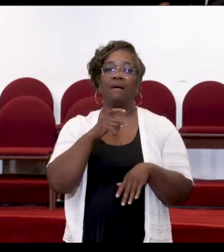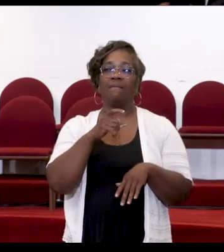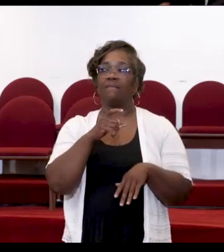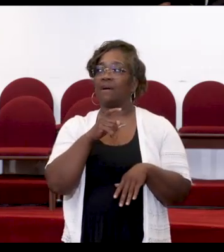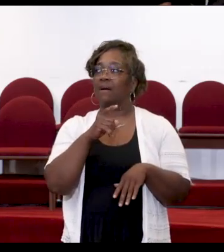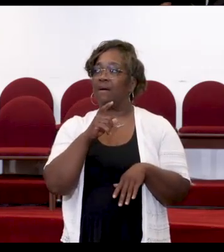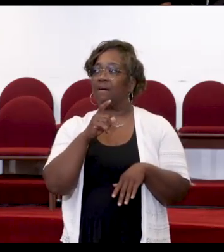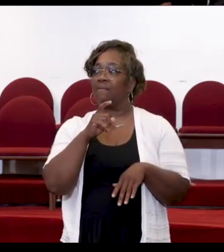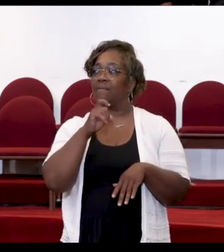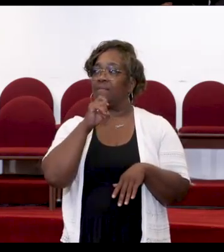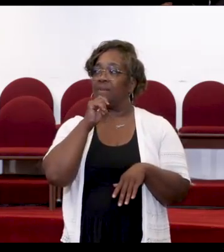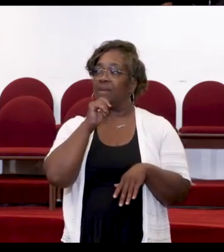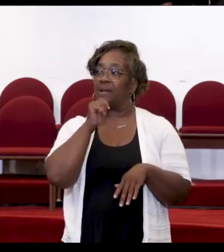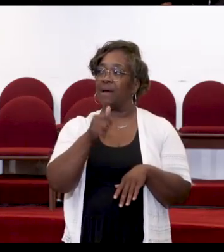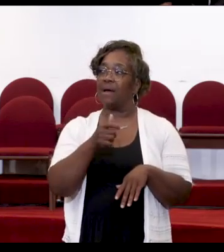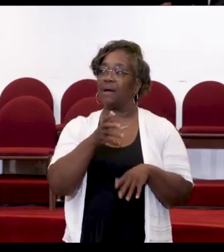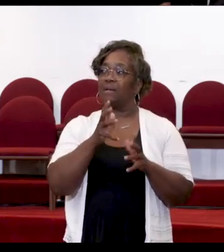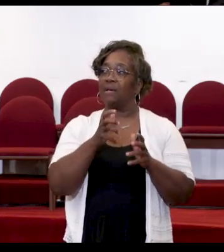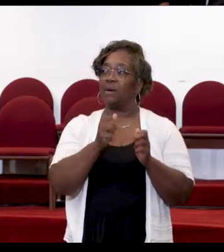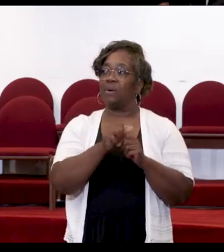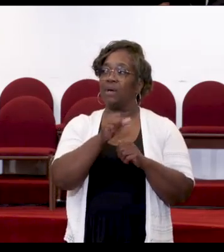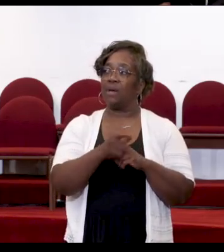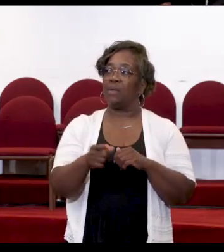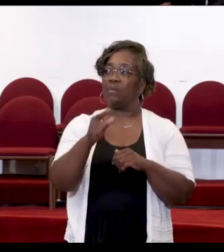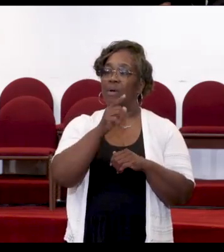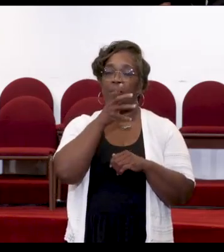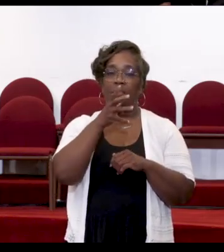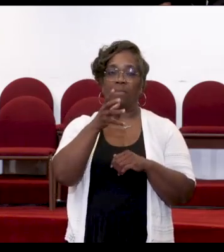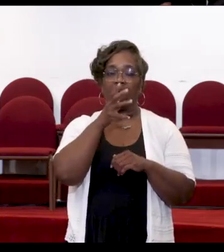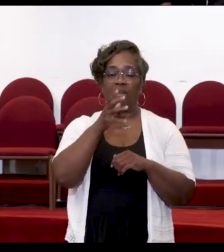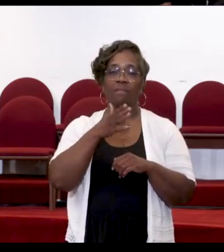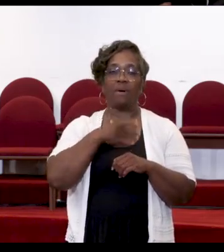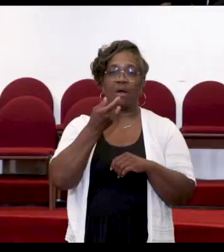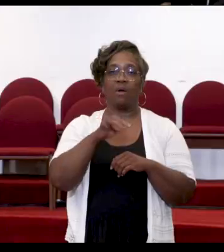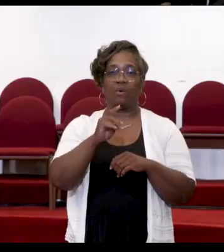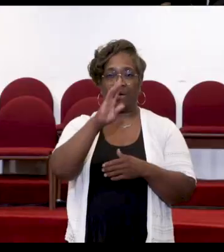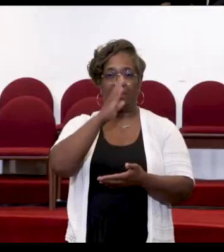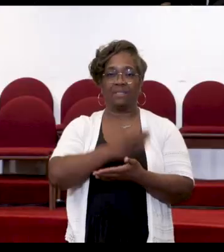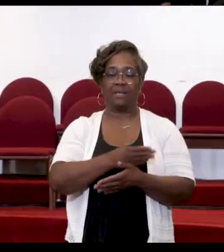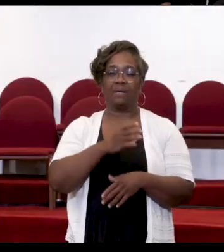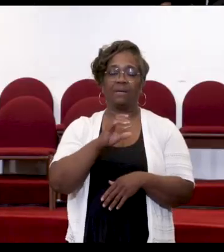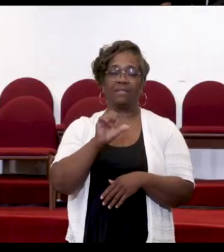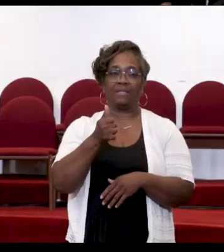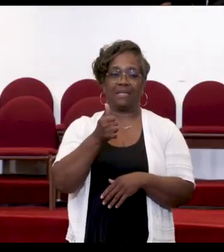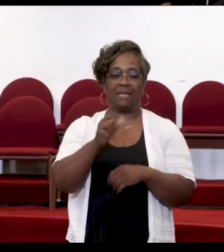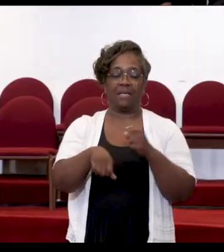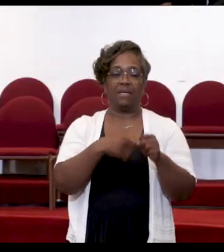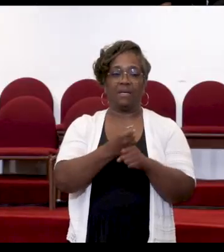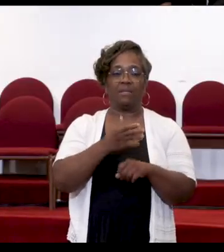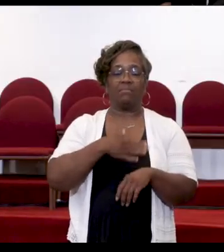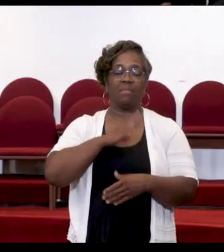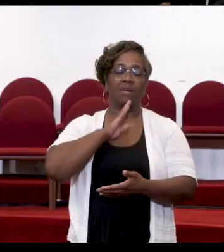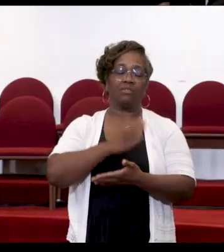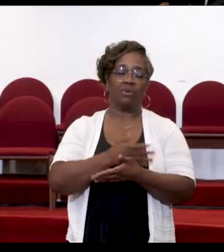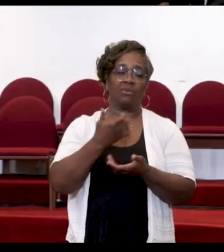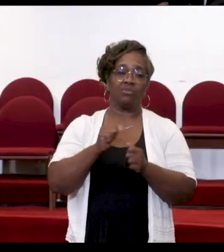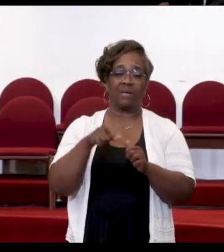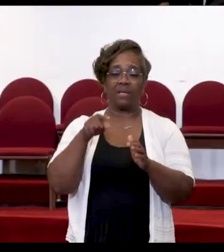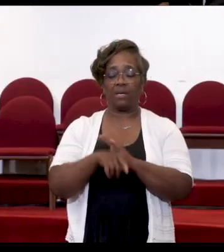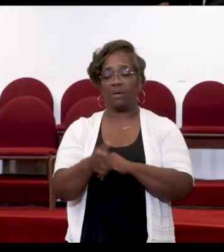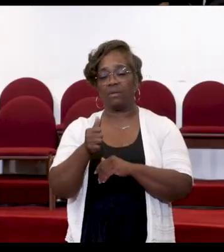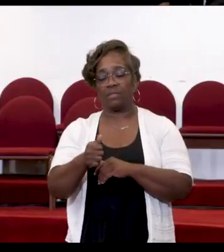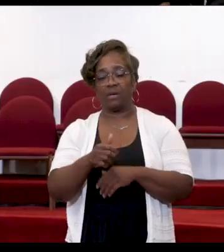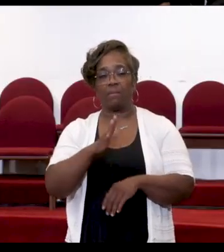of my grandson in 10 years to help us. My daughter has tried to commit suicide. My granddaughter has tried to